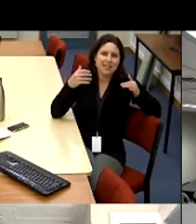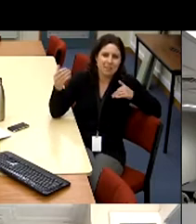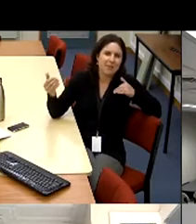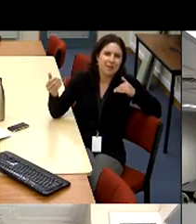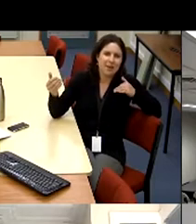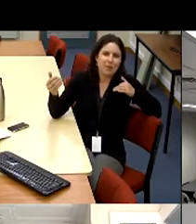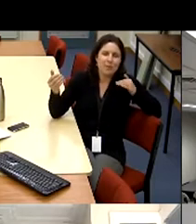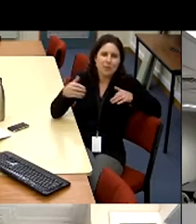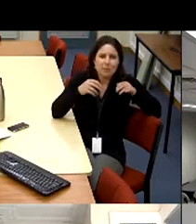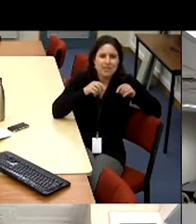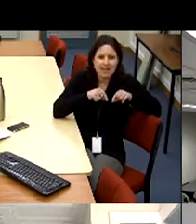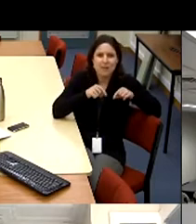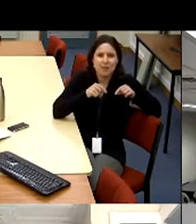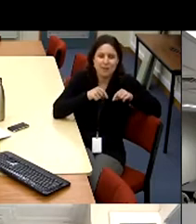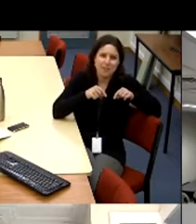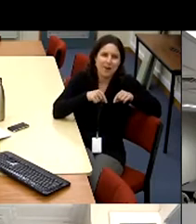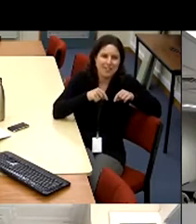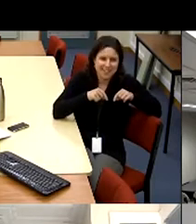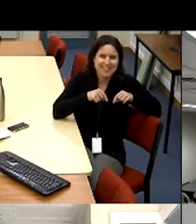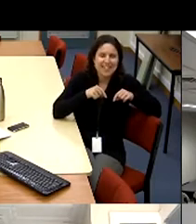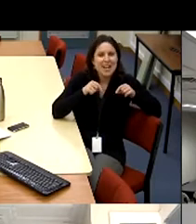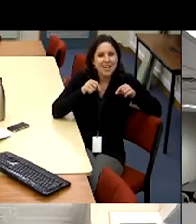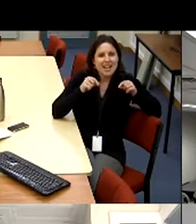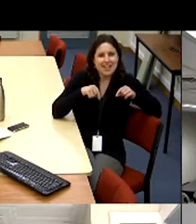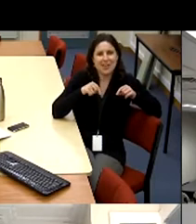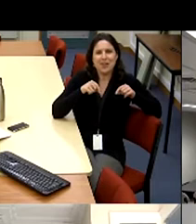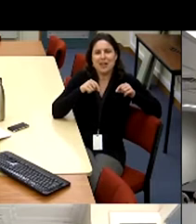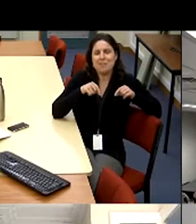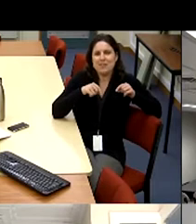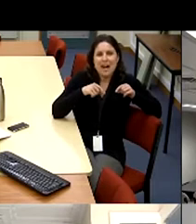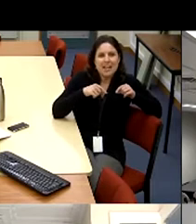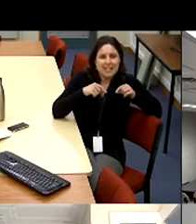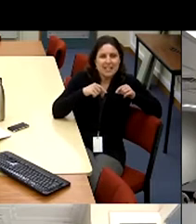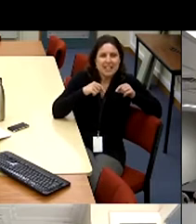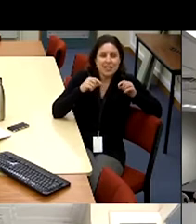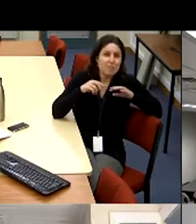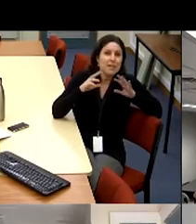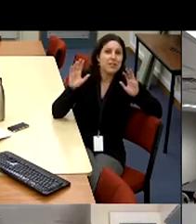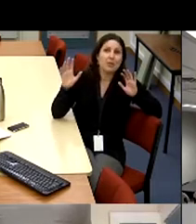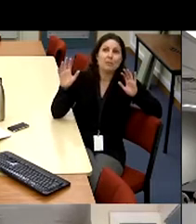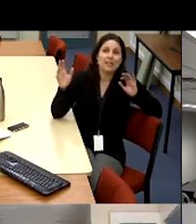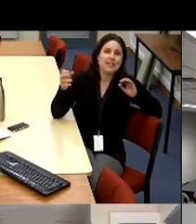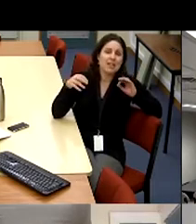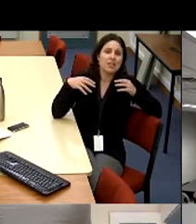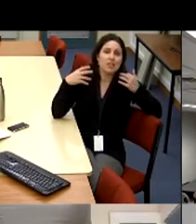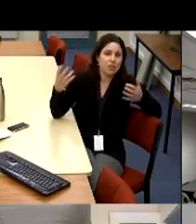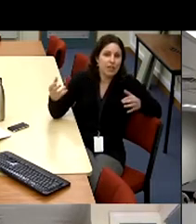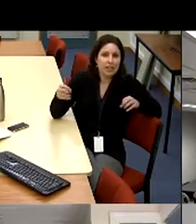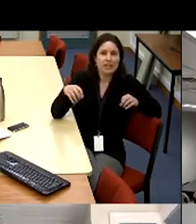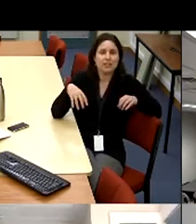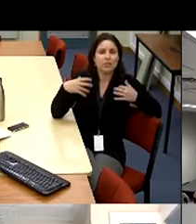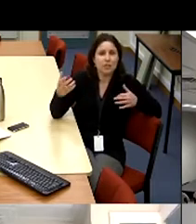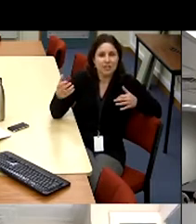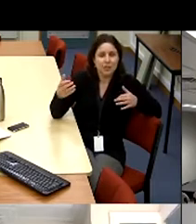like that's something that, well, Europe doesn't have the refugee crisis. You know, there's hardly, you know, compared to places like